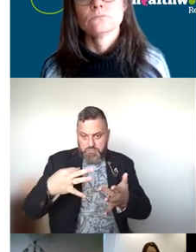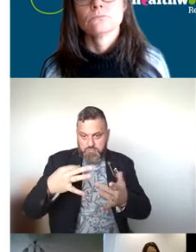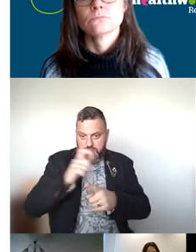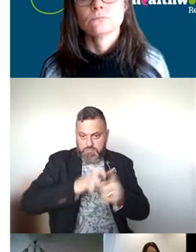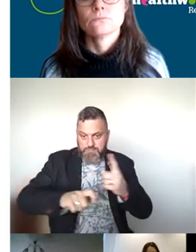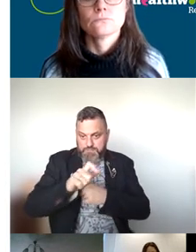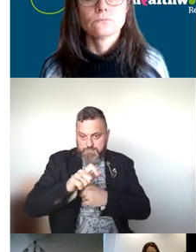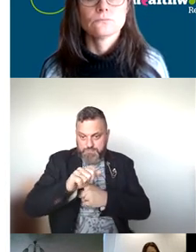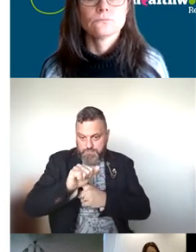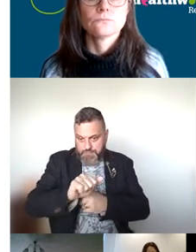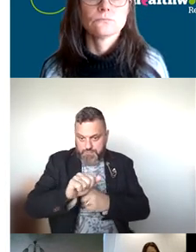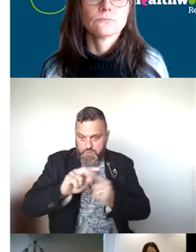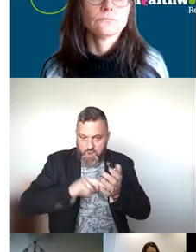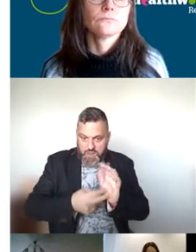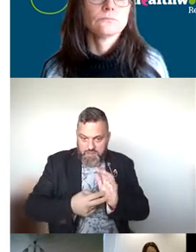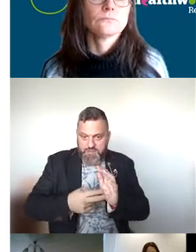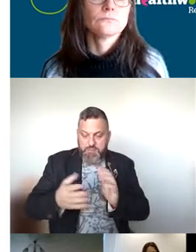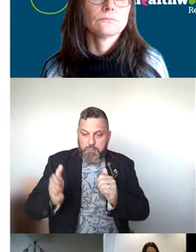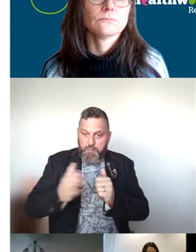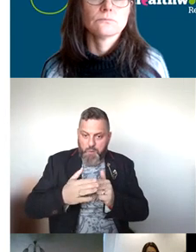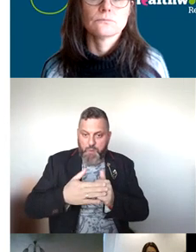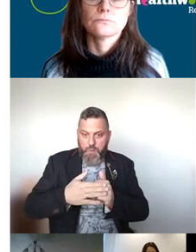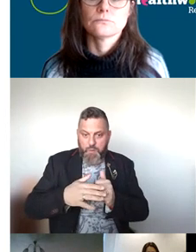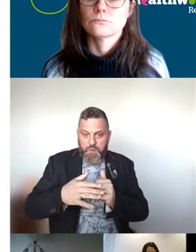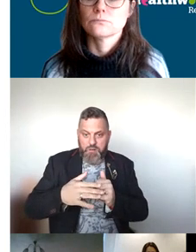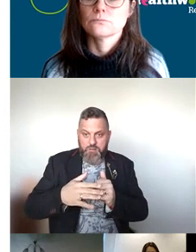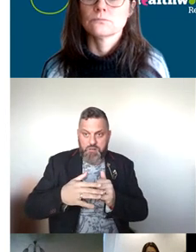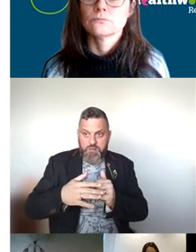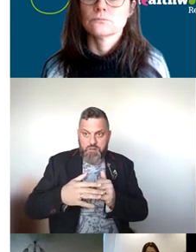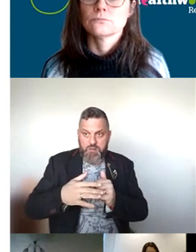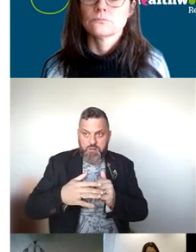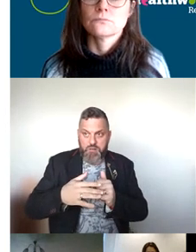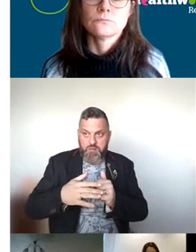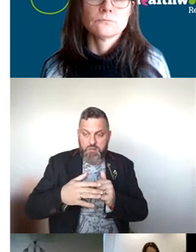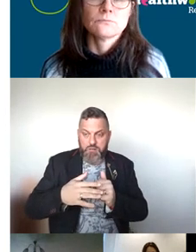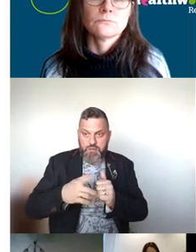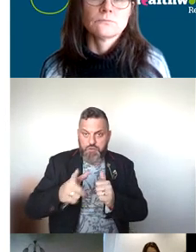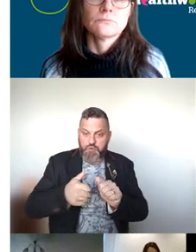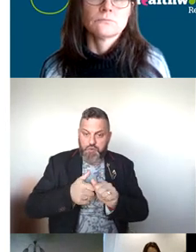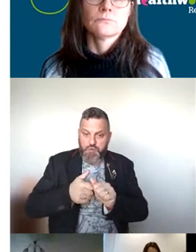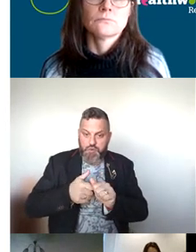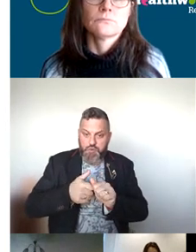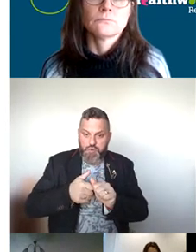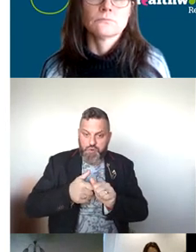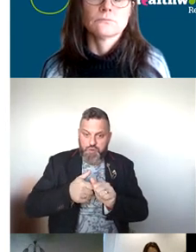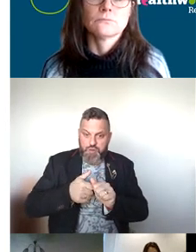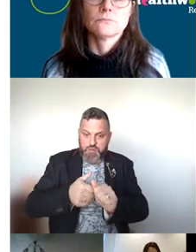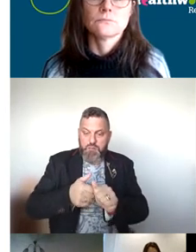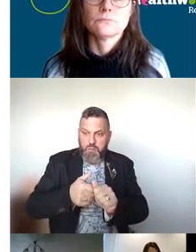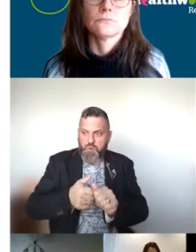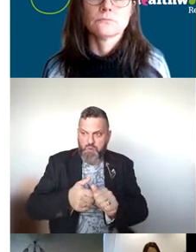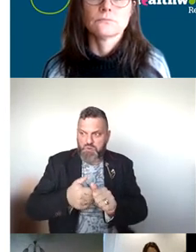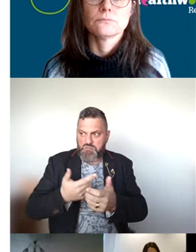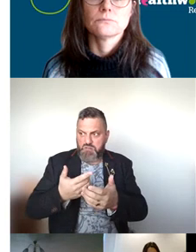organizations, there's more that we can do that mean that we provide care in a more joined up